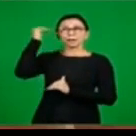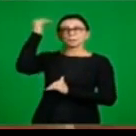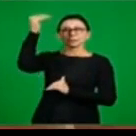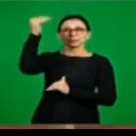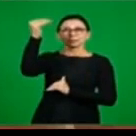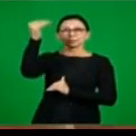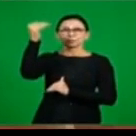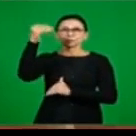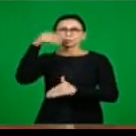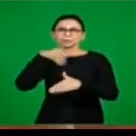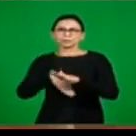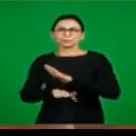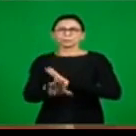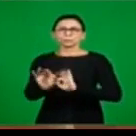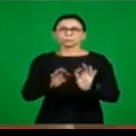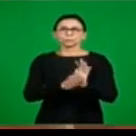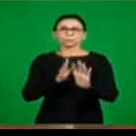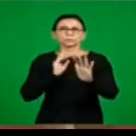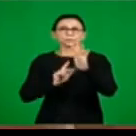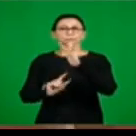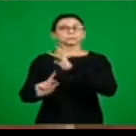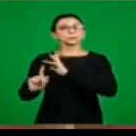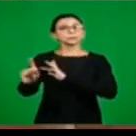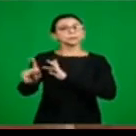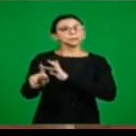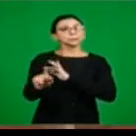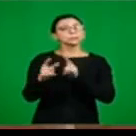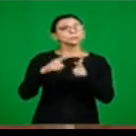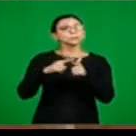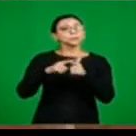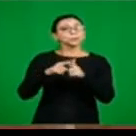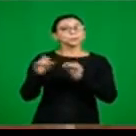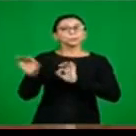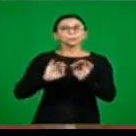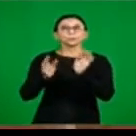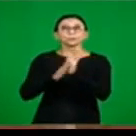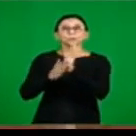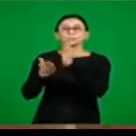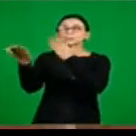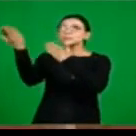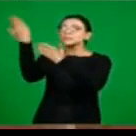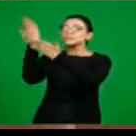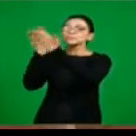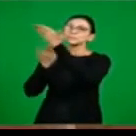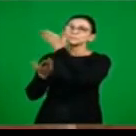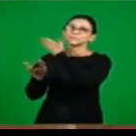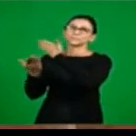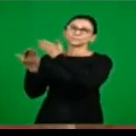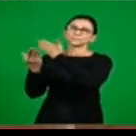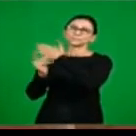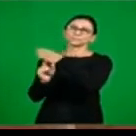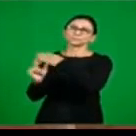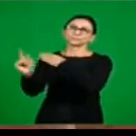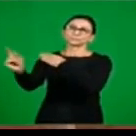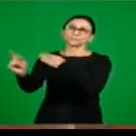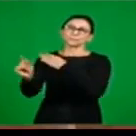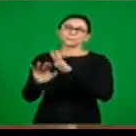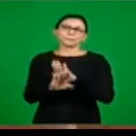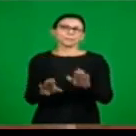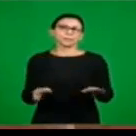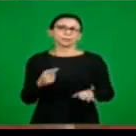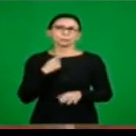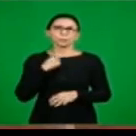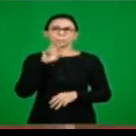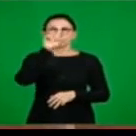matter, that enters into project of eternity, because it came from the project of eternity. So it's not something,